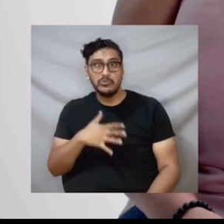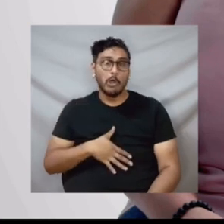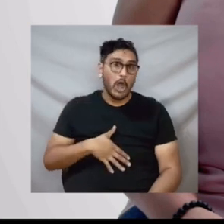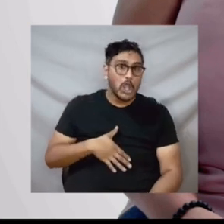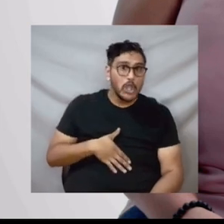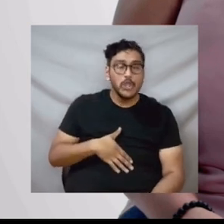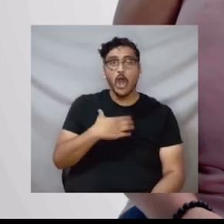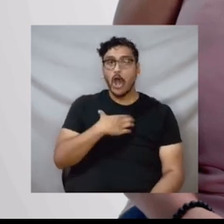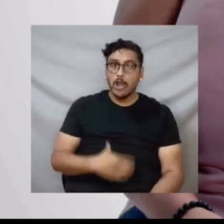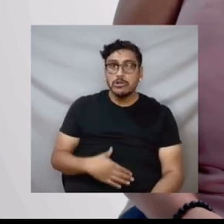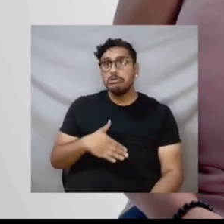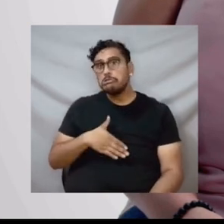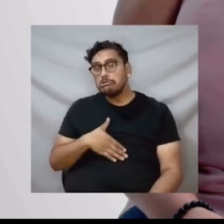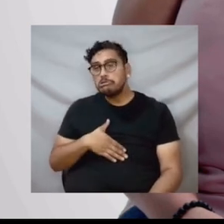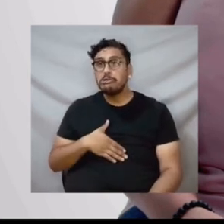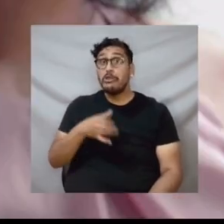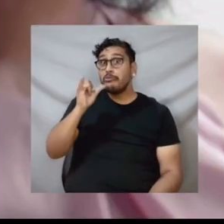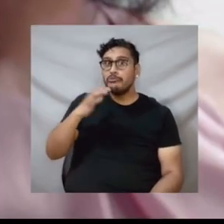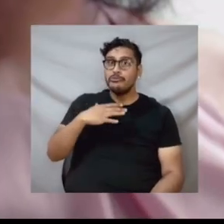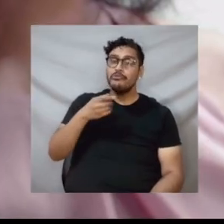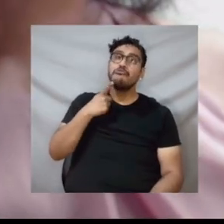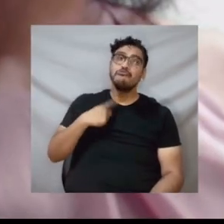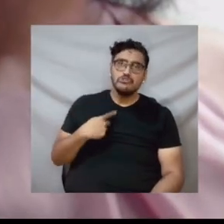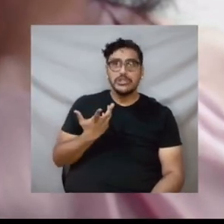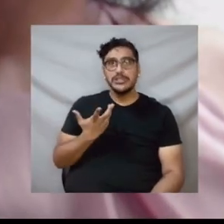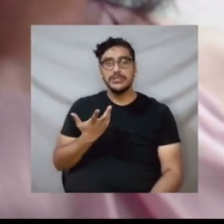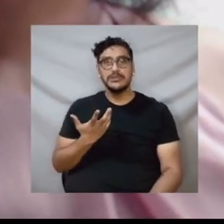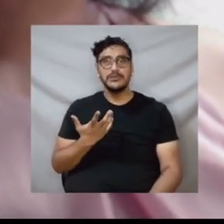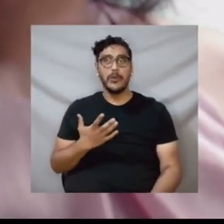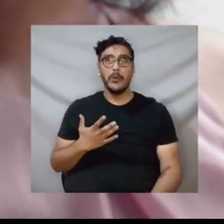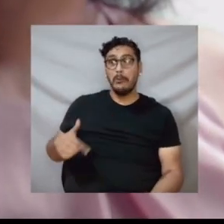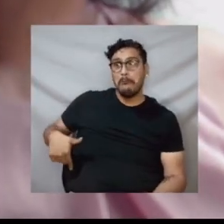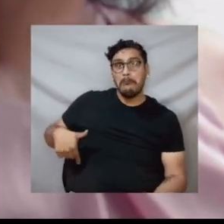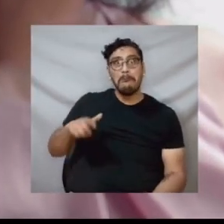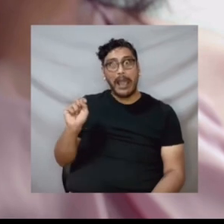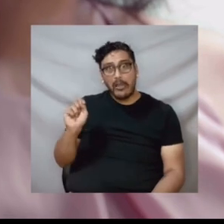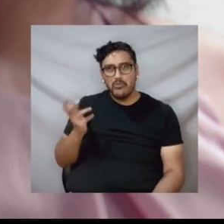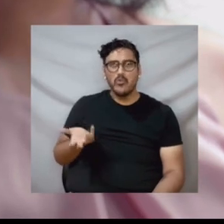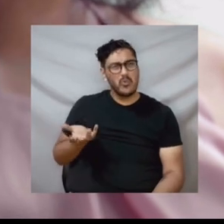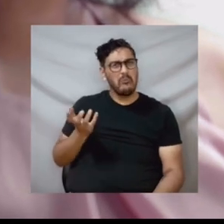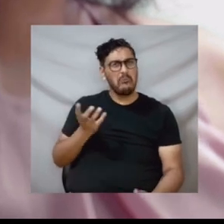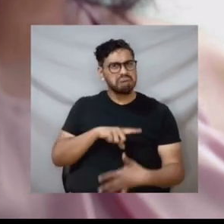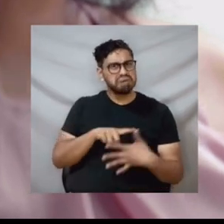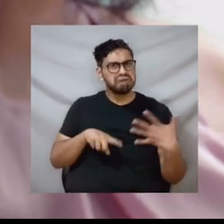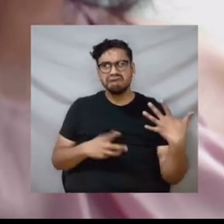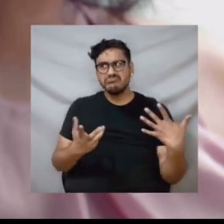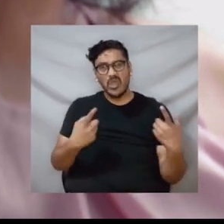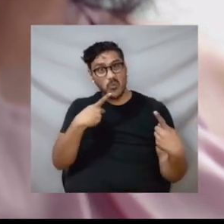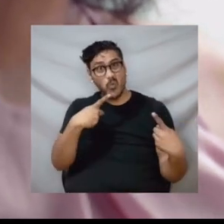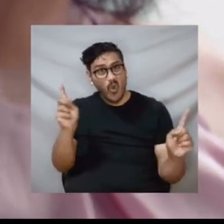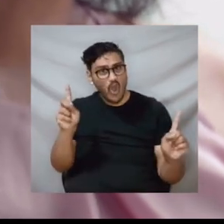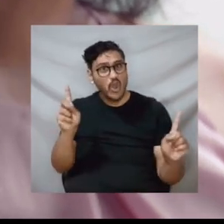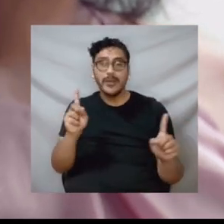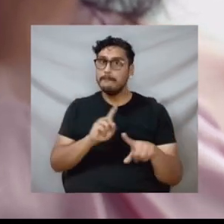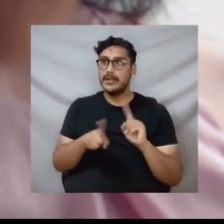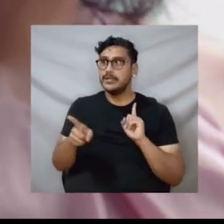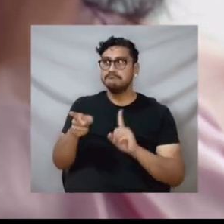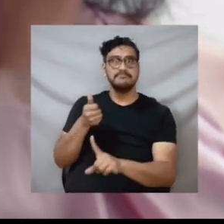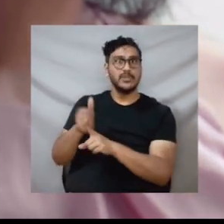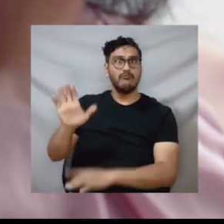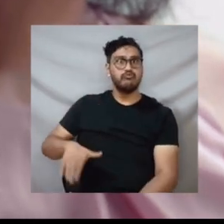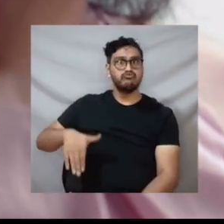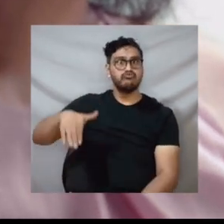to use the bathroom front or back you know it worked for a while it worked for quite some time but uh he grew up fast and